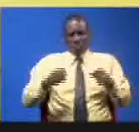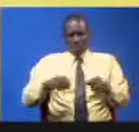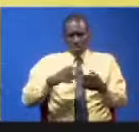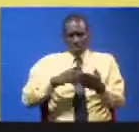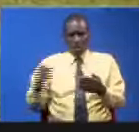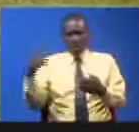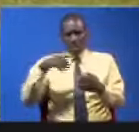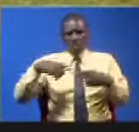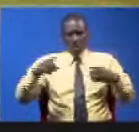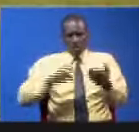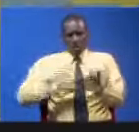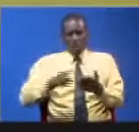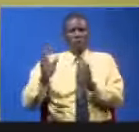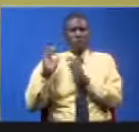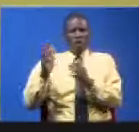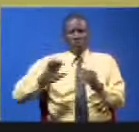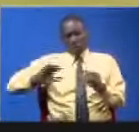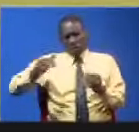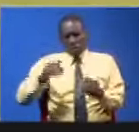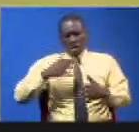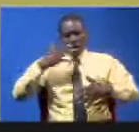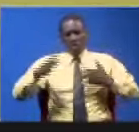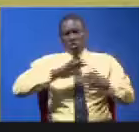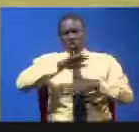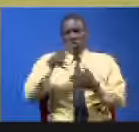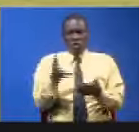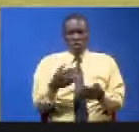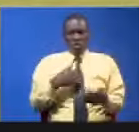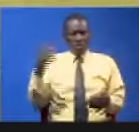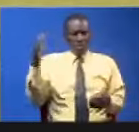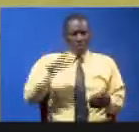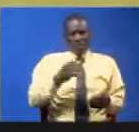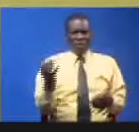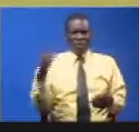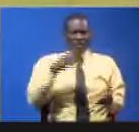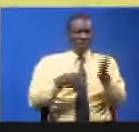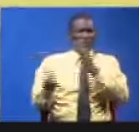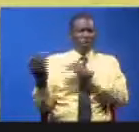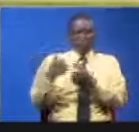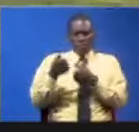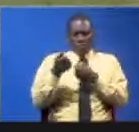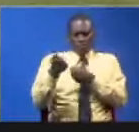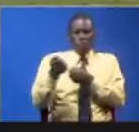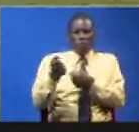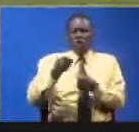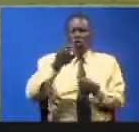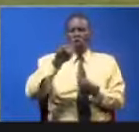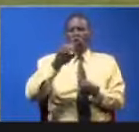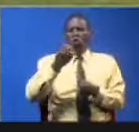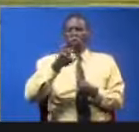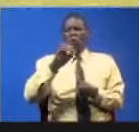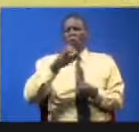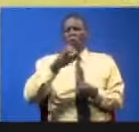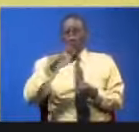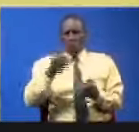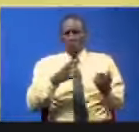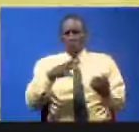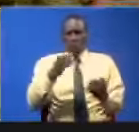week for the Kilifi County. We appreciate all this. I just came back 3 days ago from Morocco. We went to represent Kenya in the